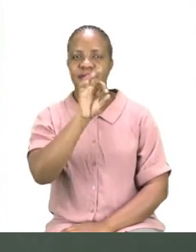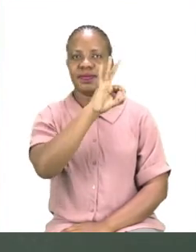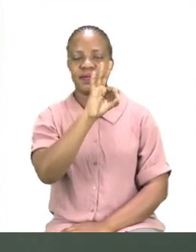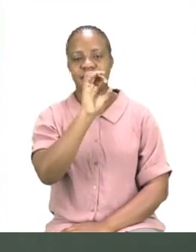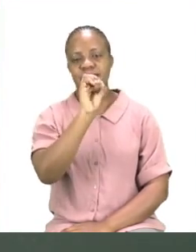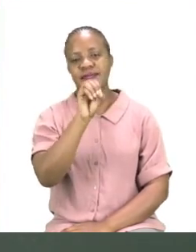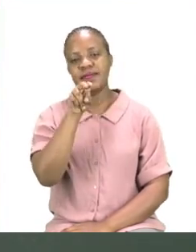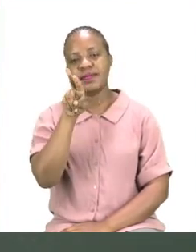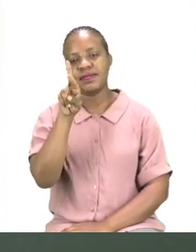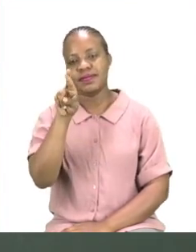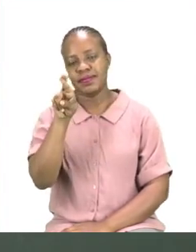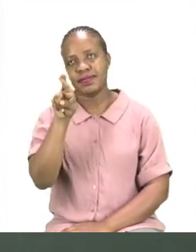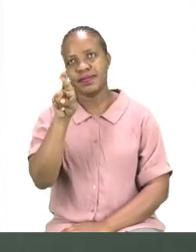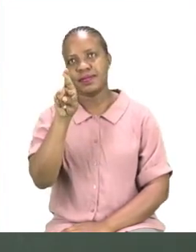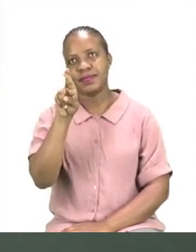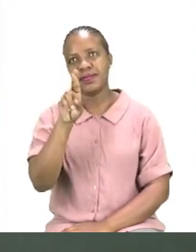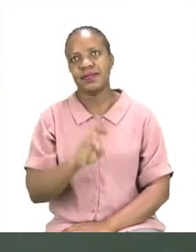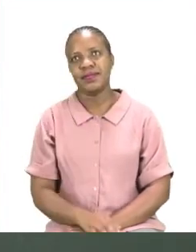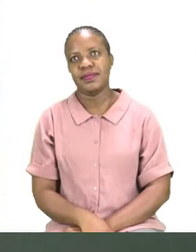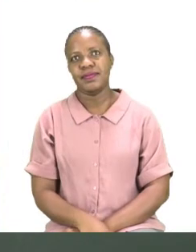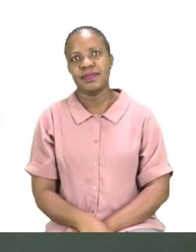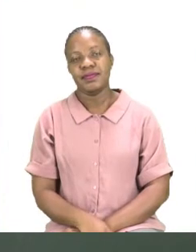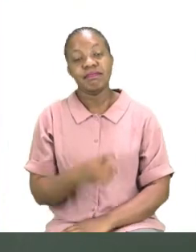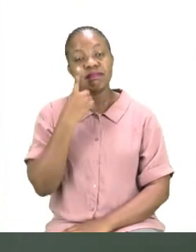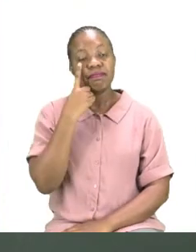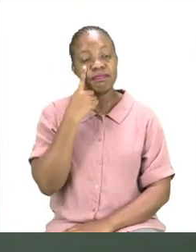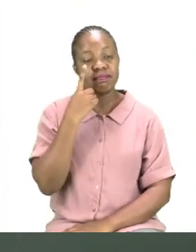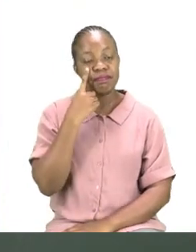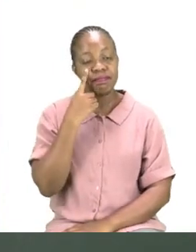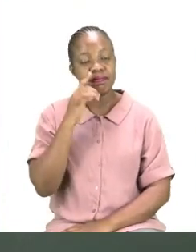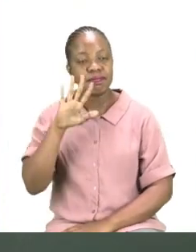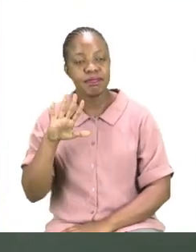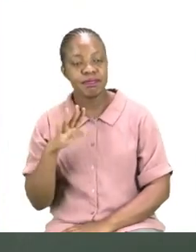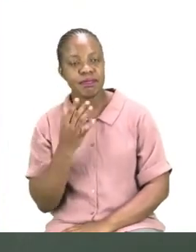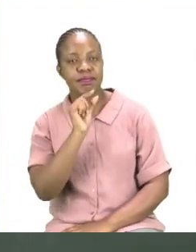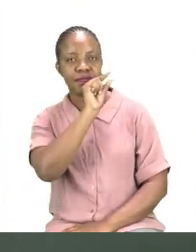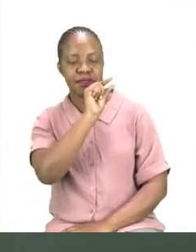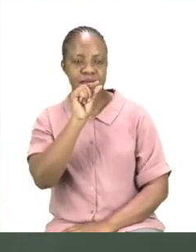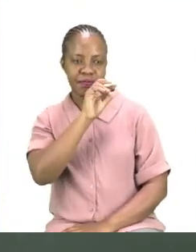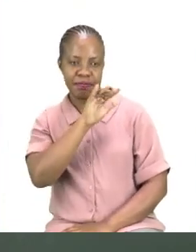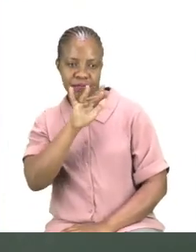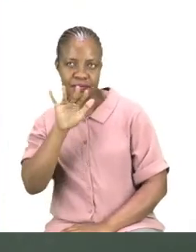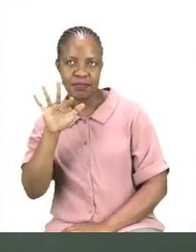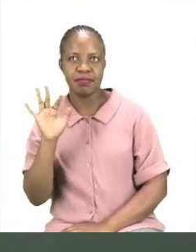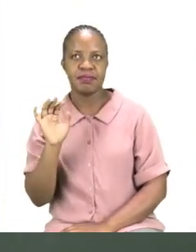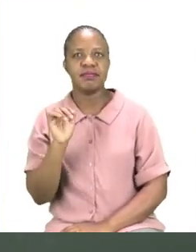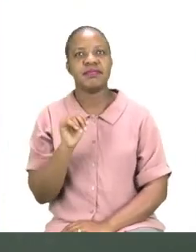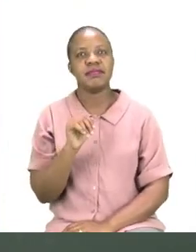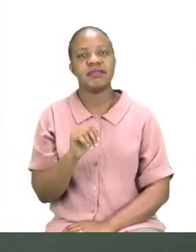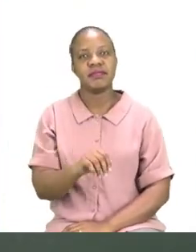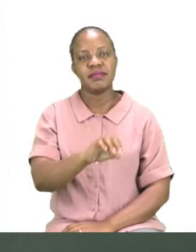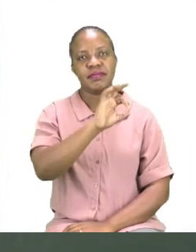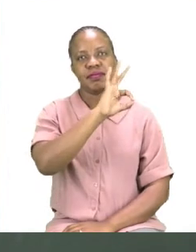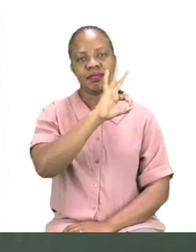4. Make sure you are looking at how the words are spelled. Let's move on.